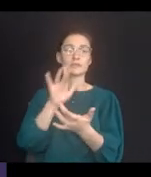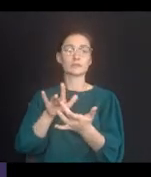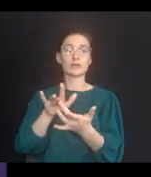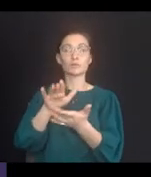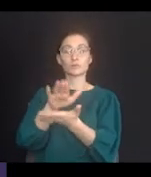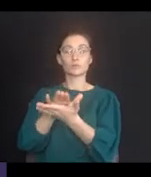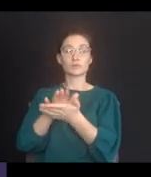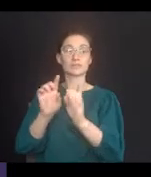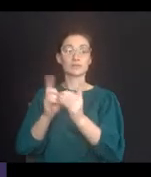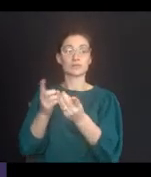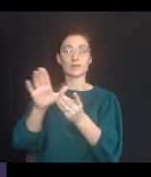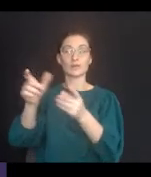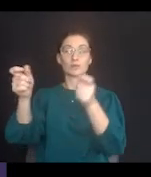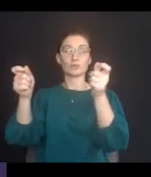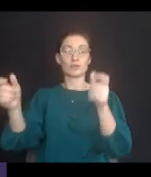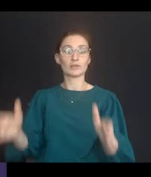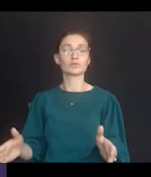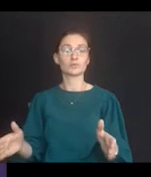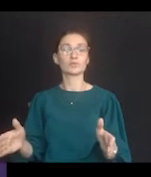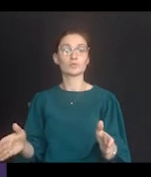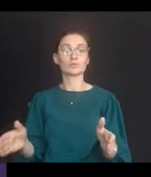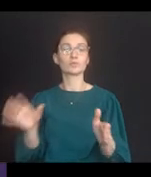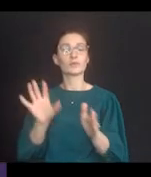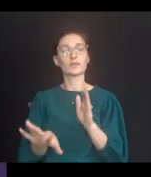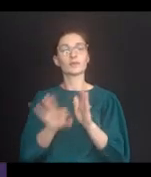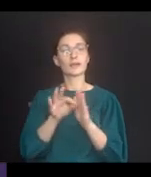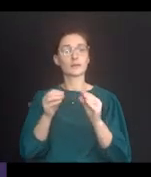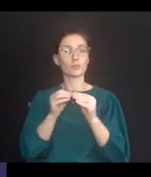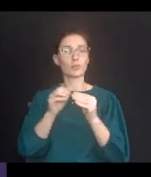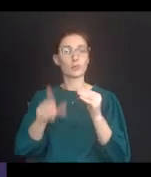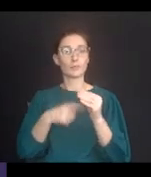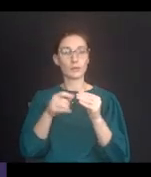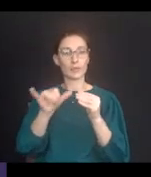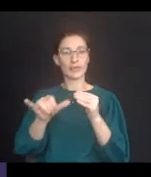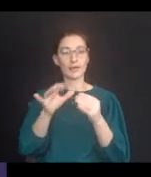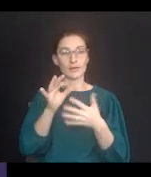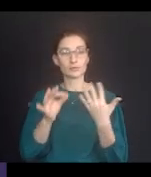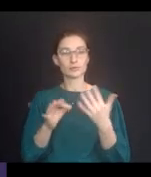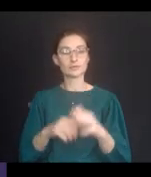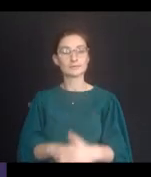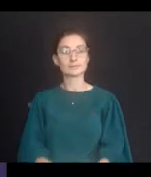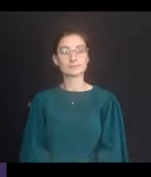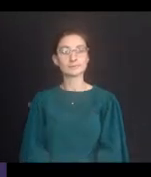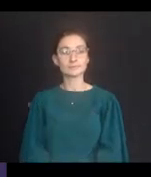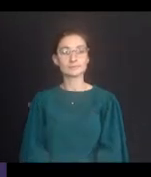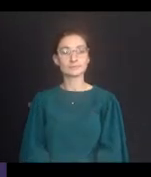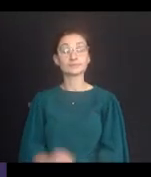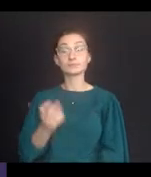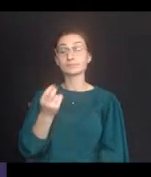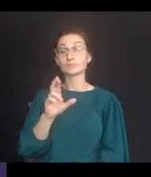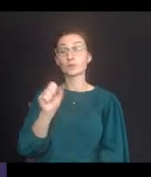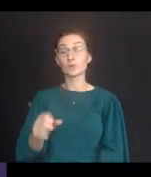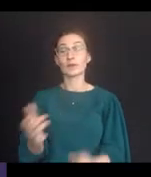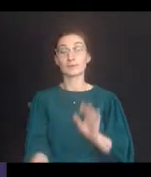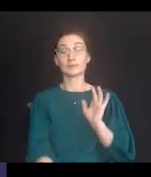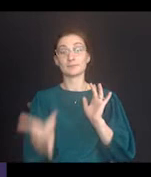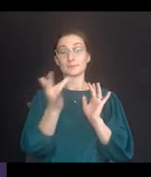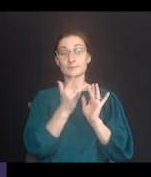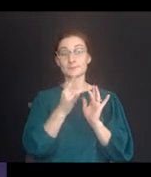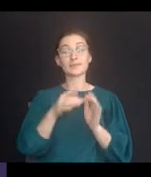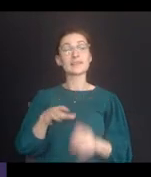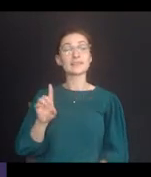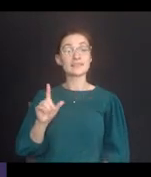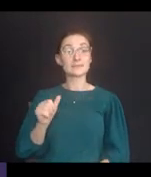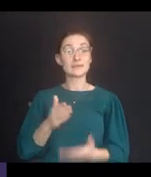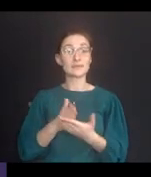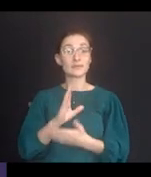out to to the school district director to find out more about those. Or you can reach out